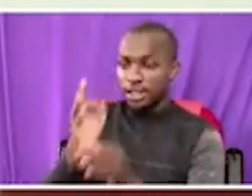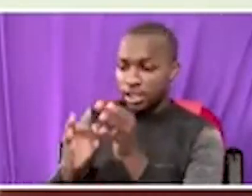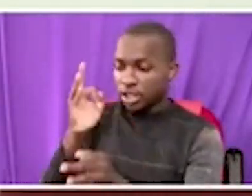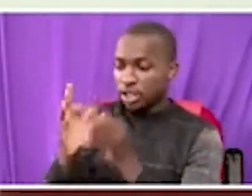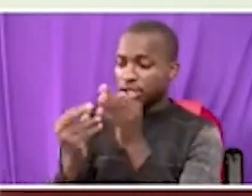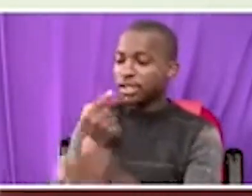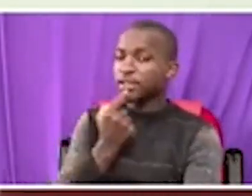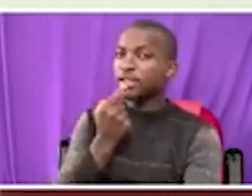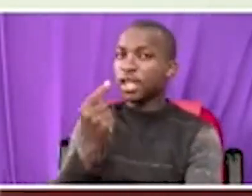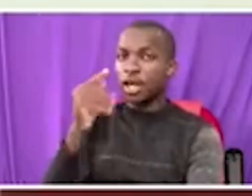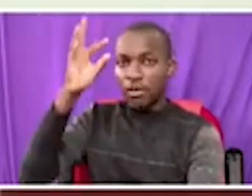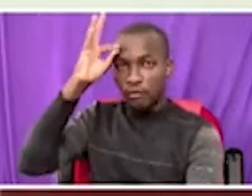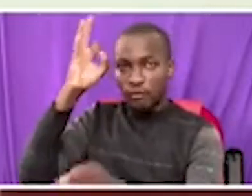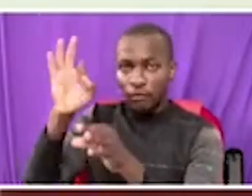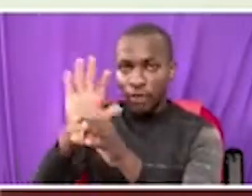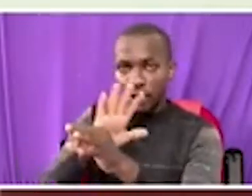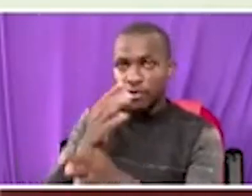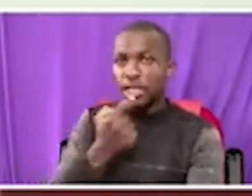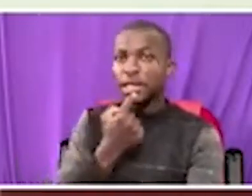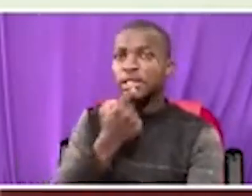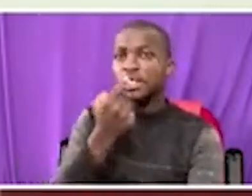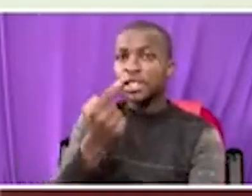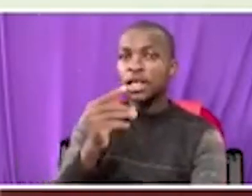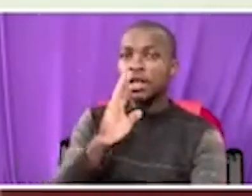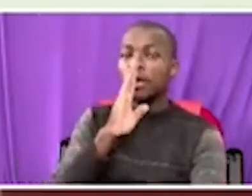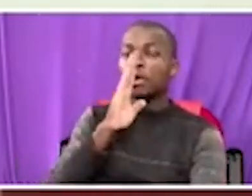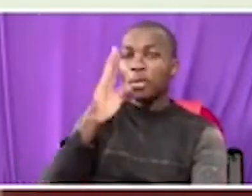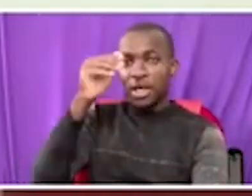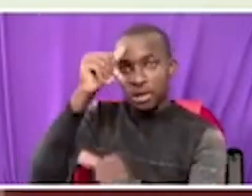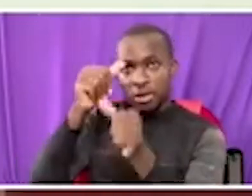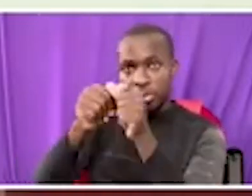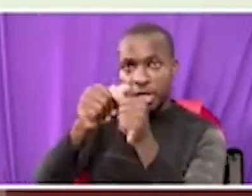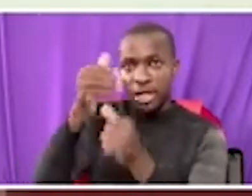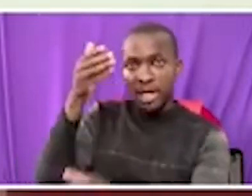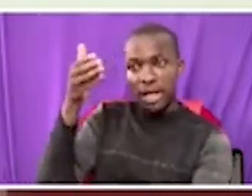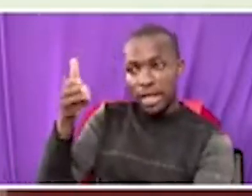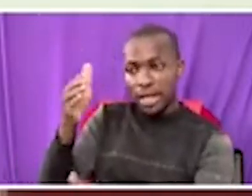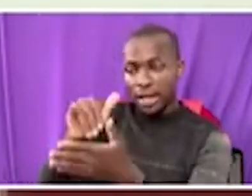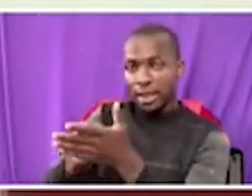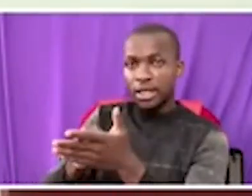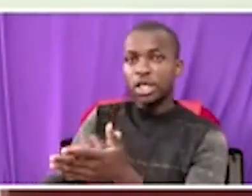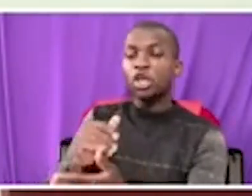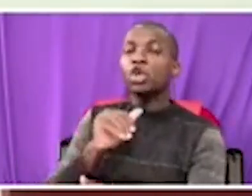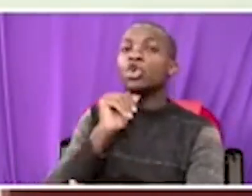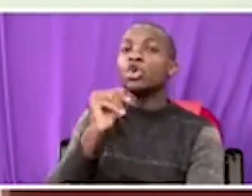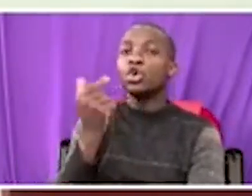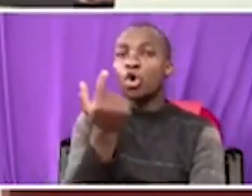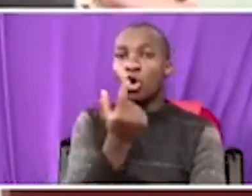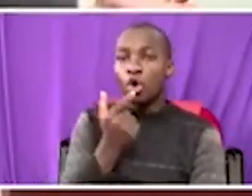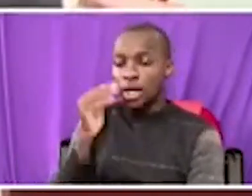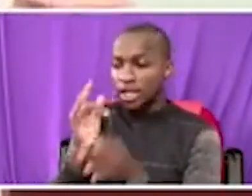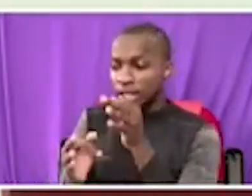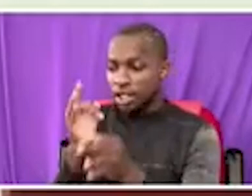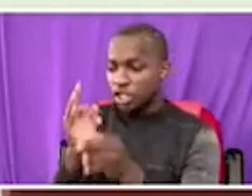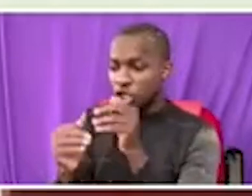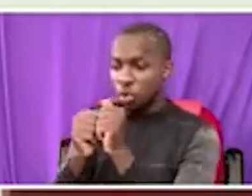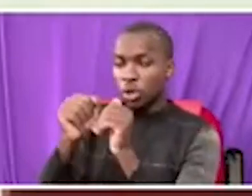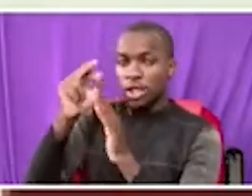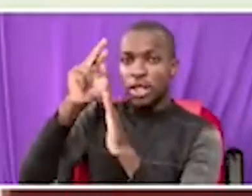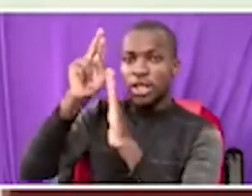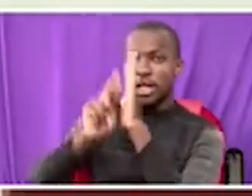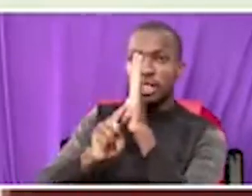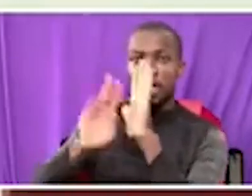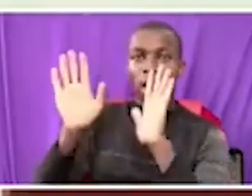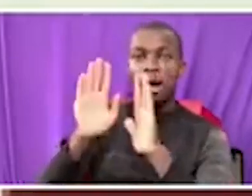mentioned. Faithfulness being mentioned. Being reminded here that he will not only judge with righteousness, he will